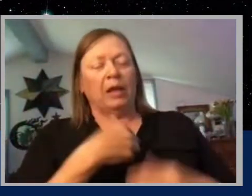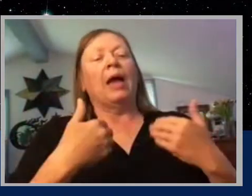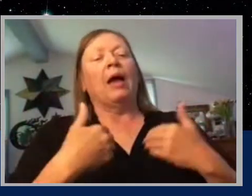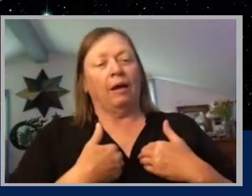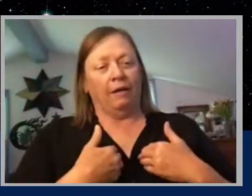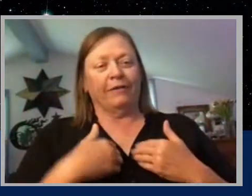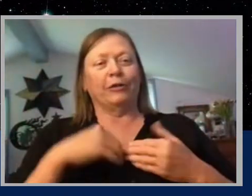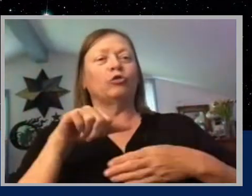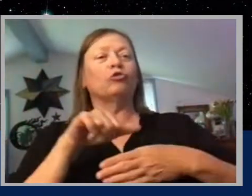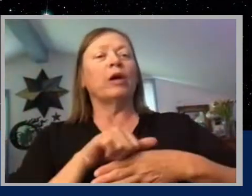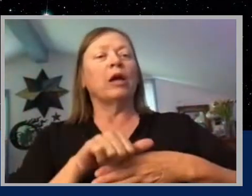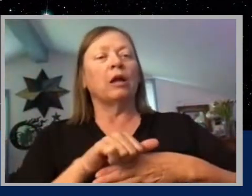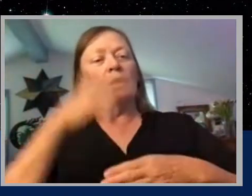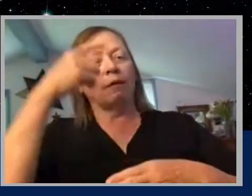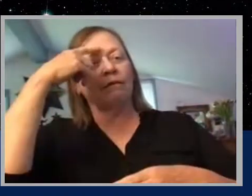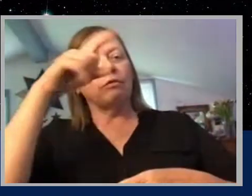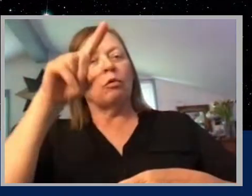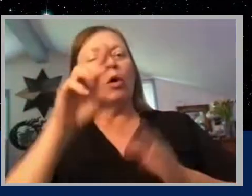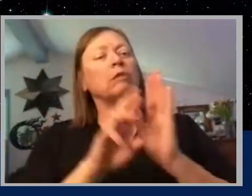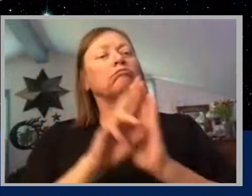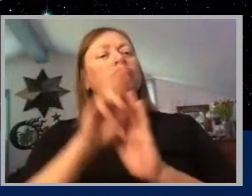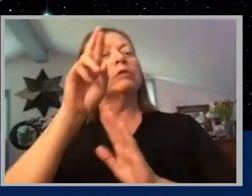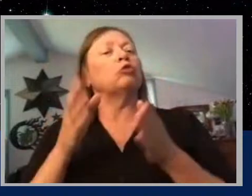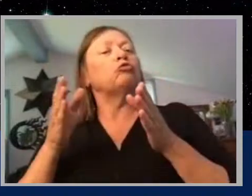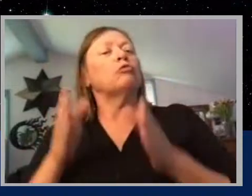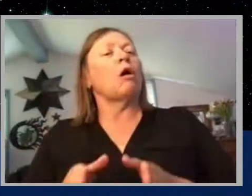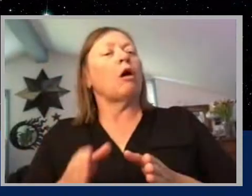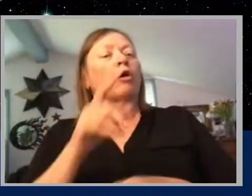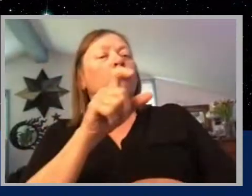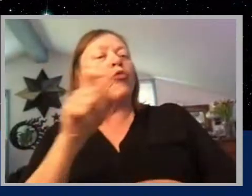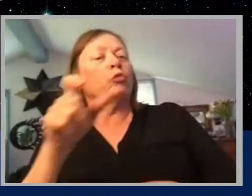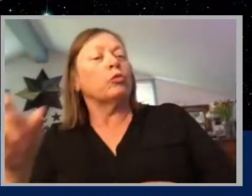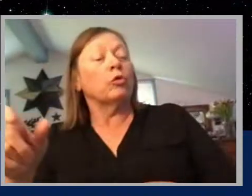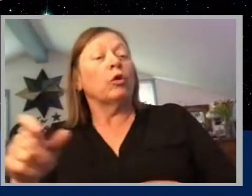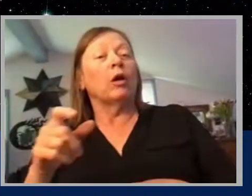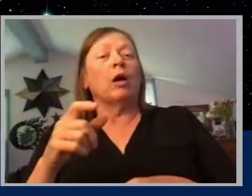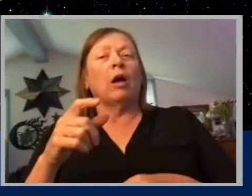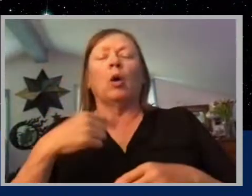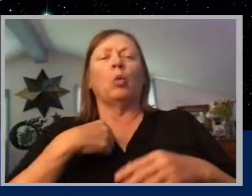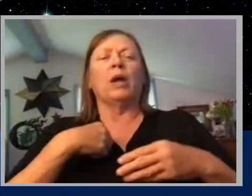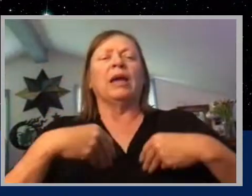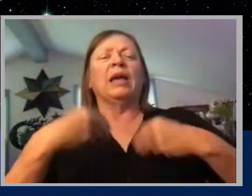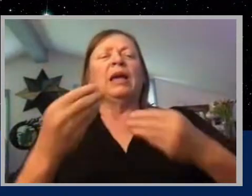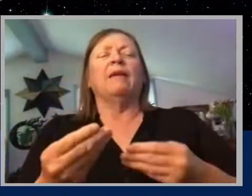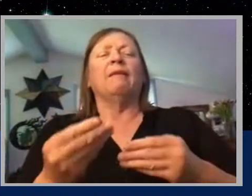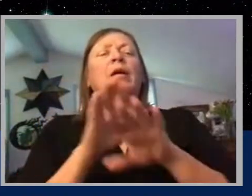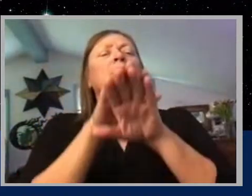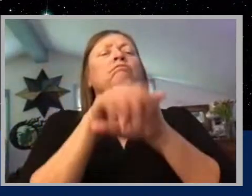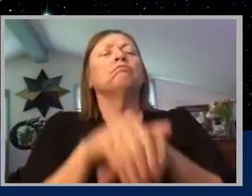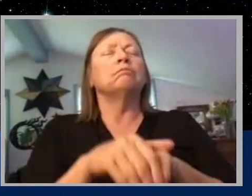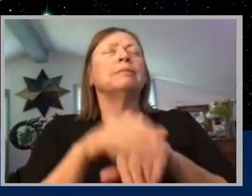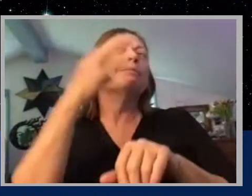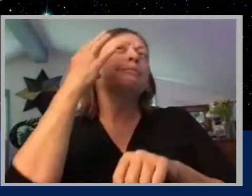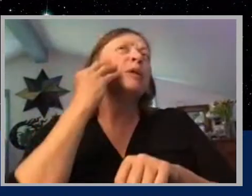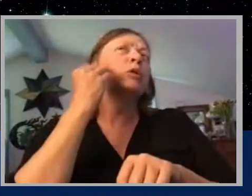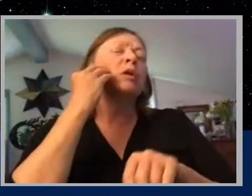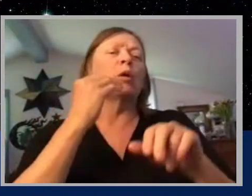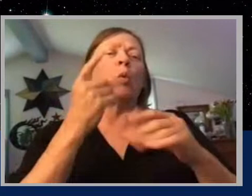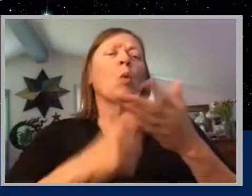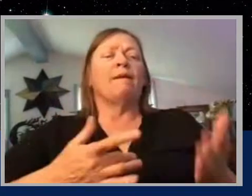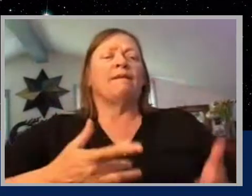where this simulates the entire landing. And the interesting thing is we take video and